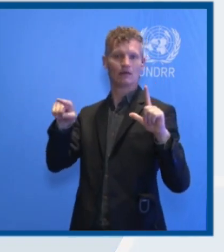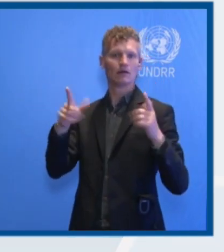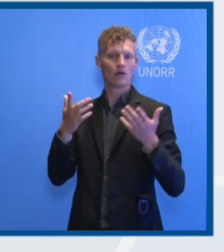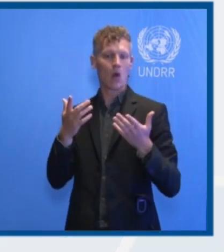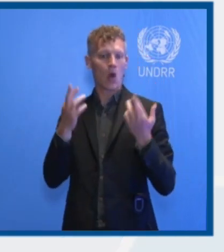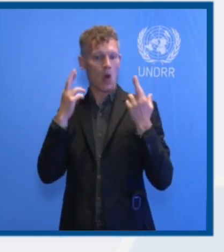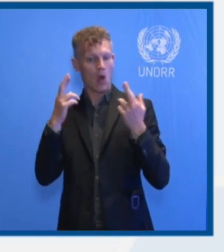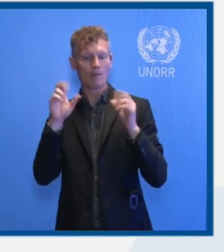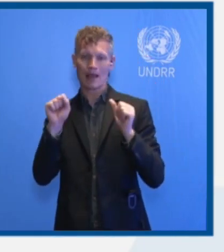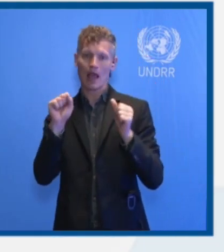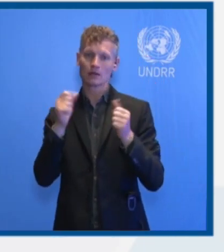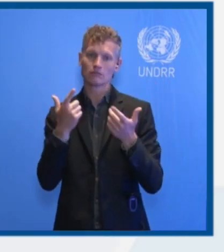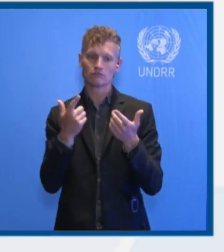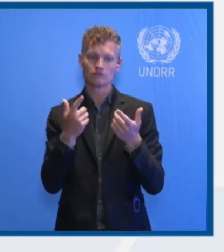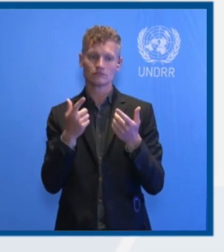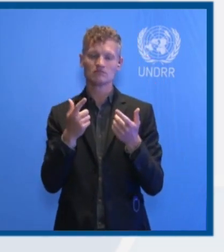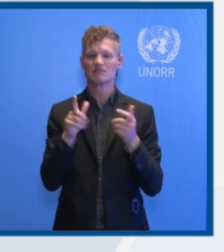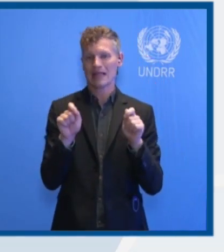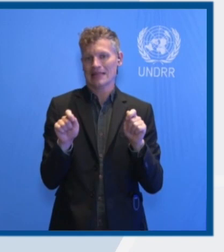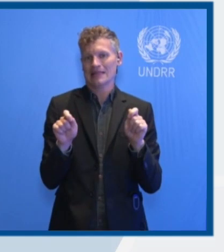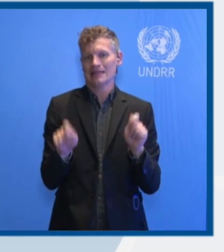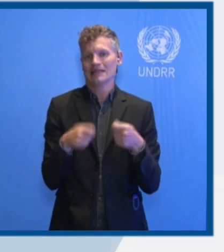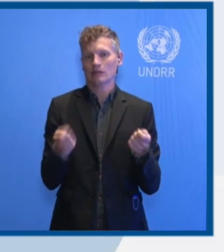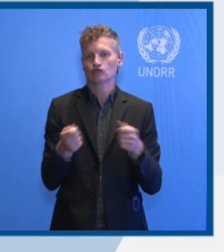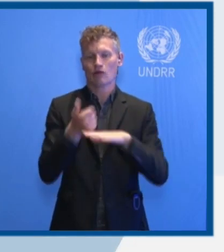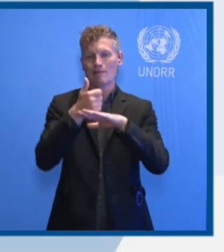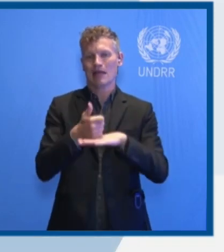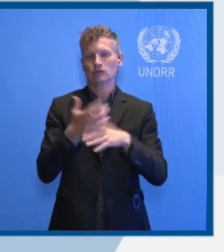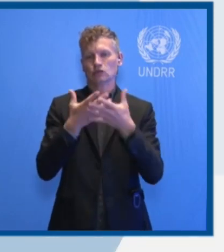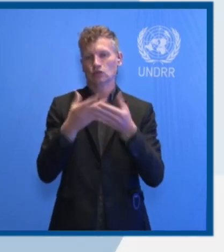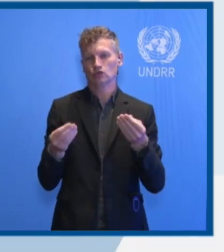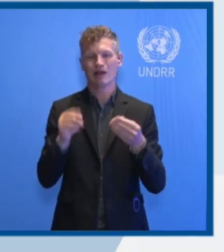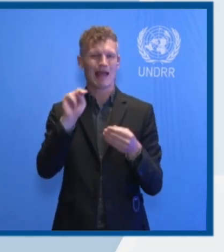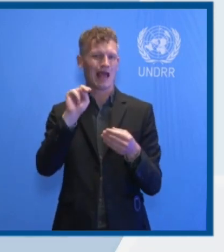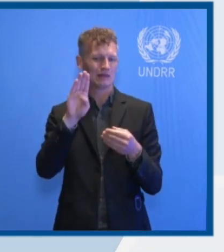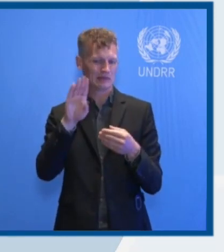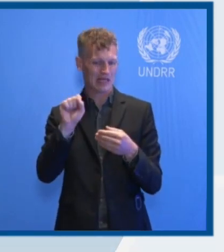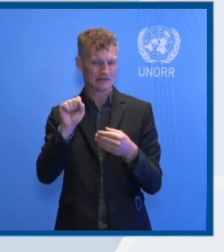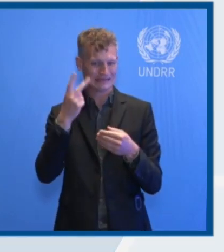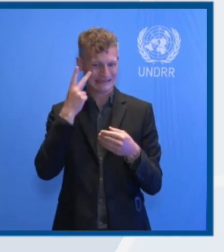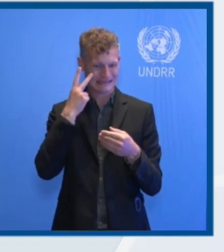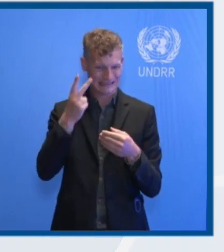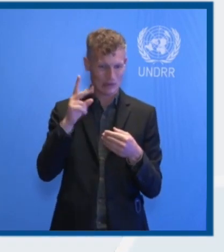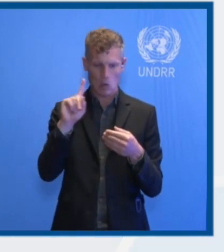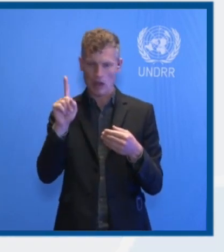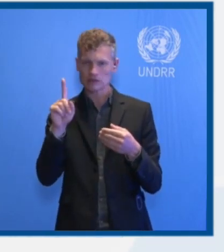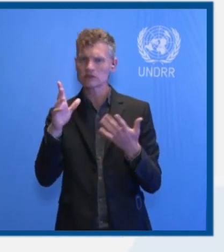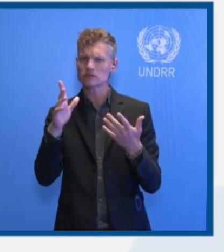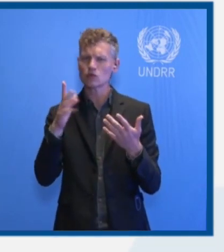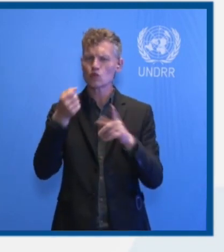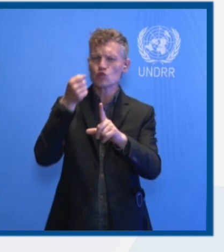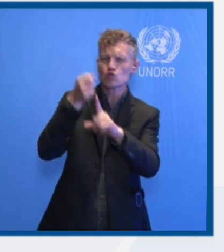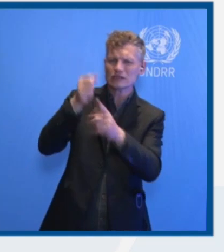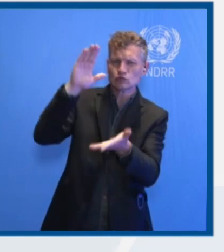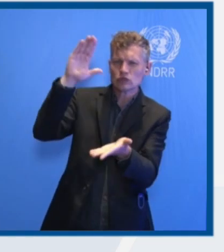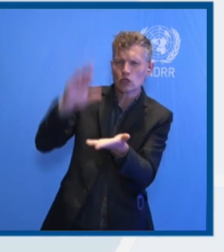reduction from nature-based solutions. And then actually looking at how much also do they cost to maintain, to set up,